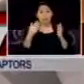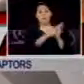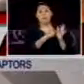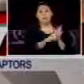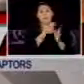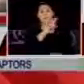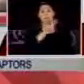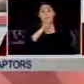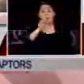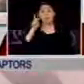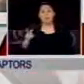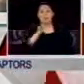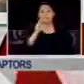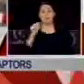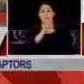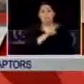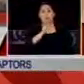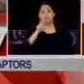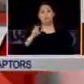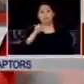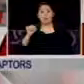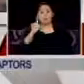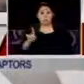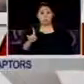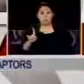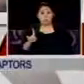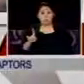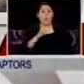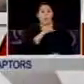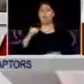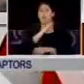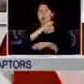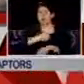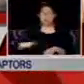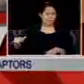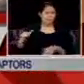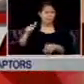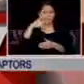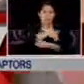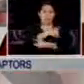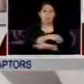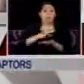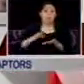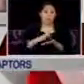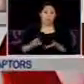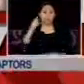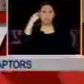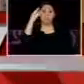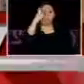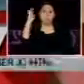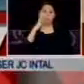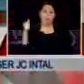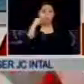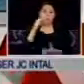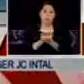that are in the name of Renato Corona and or Cristina Corona. The defense opposed both requests through